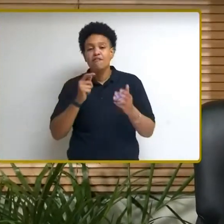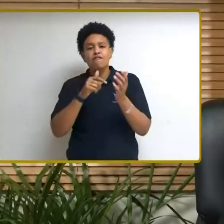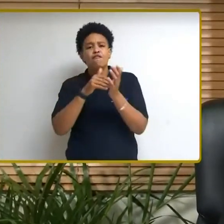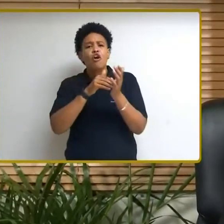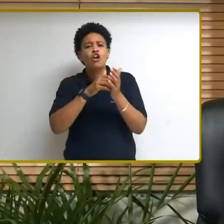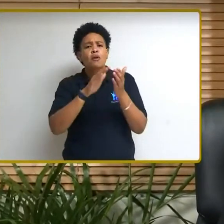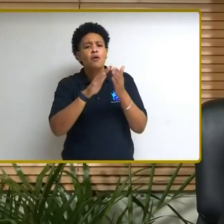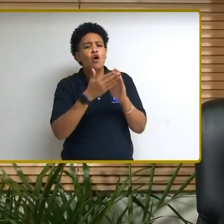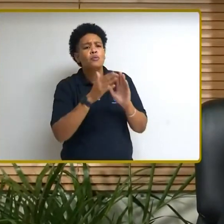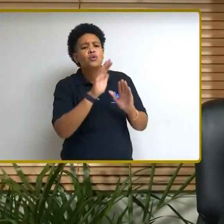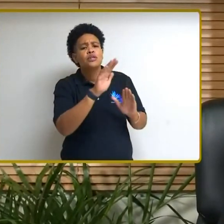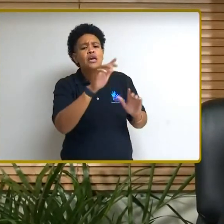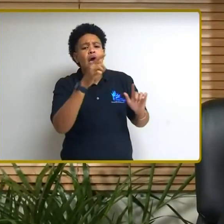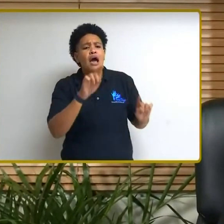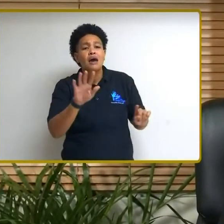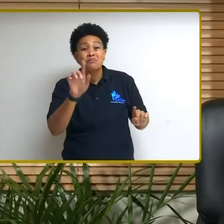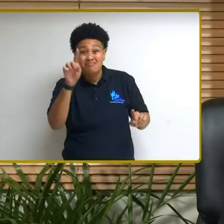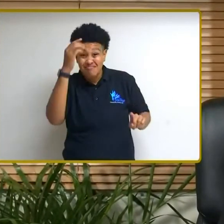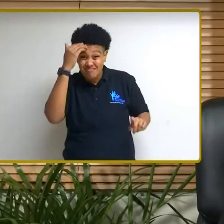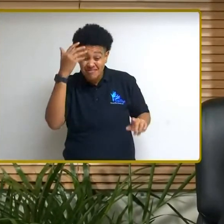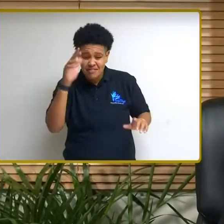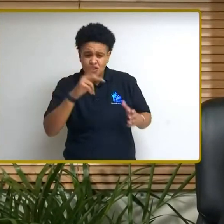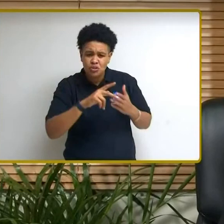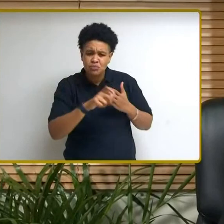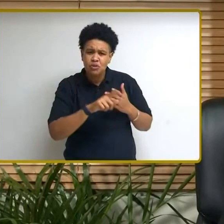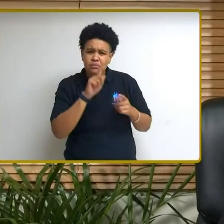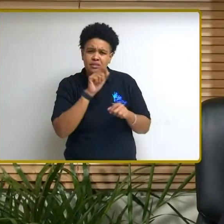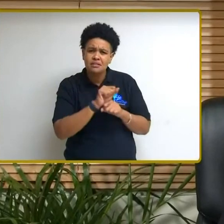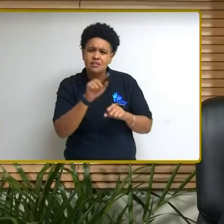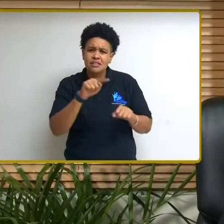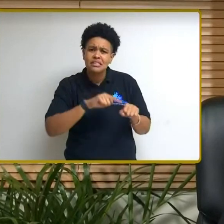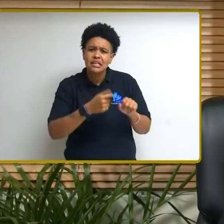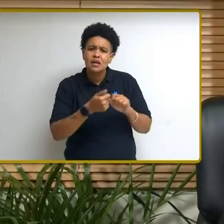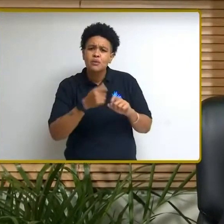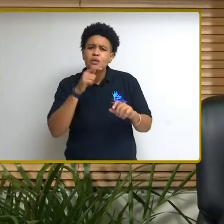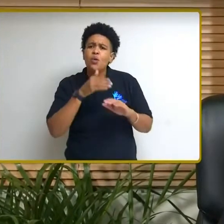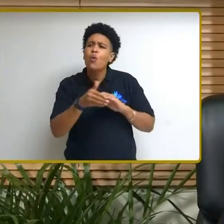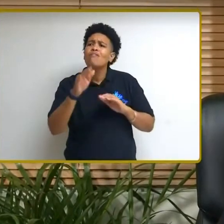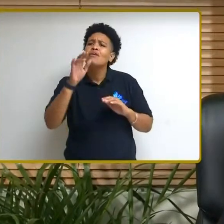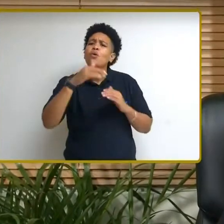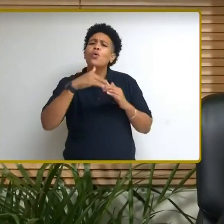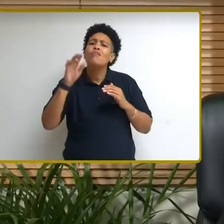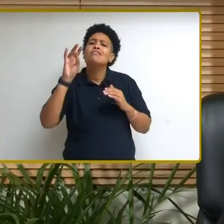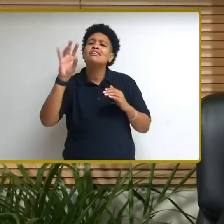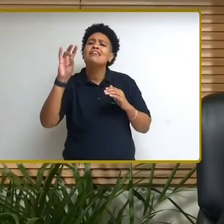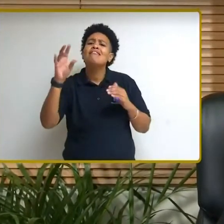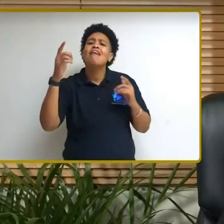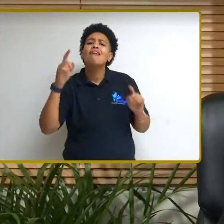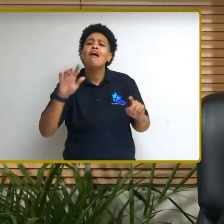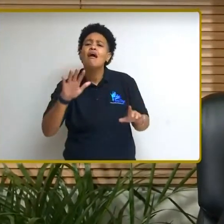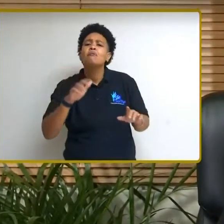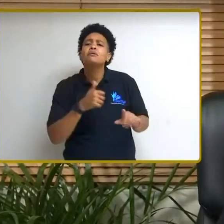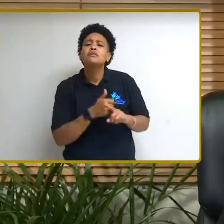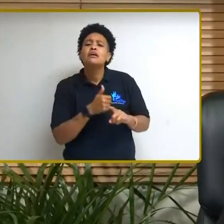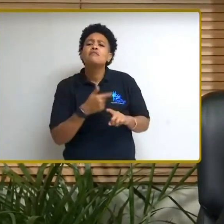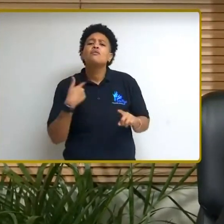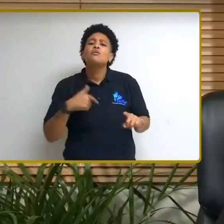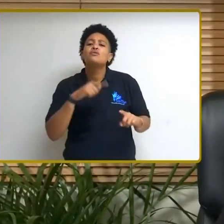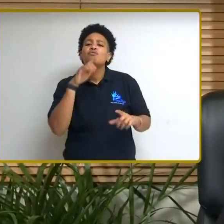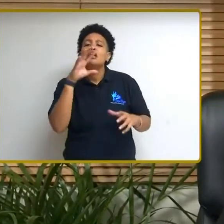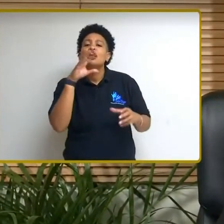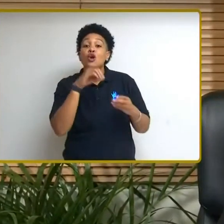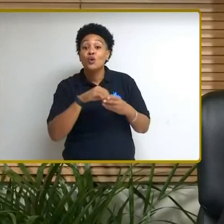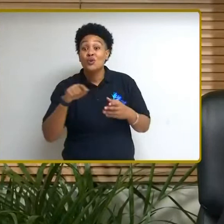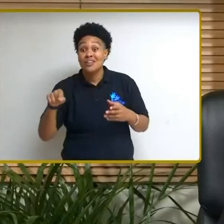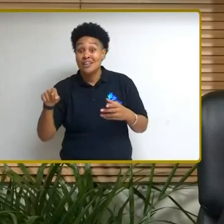communities, as you know, the program started with the over 75s, and we have included